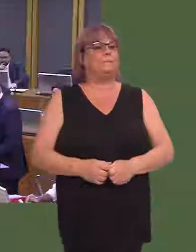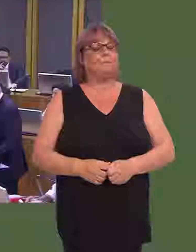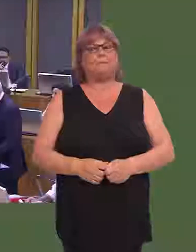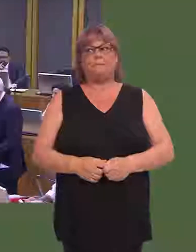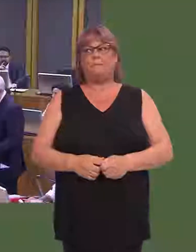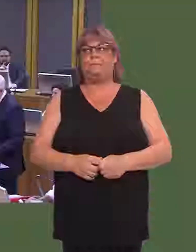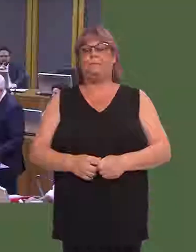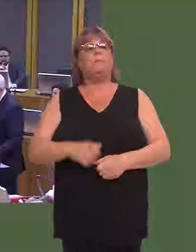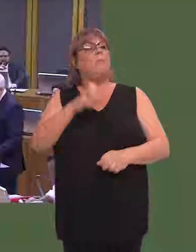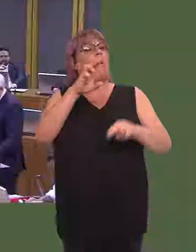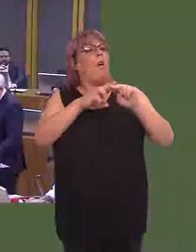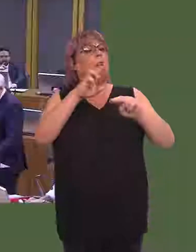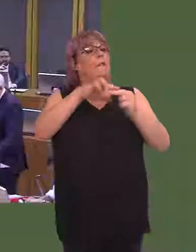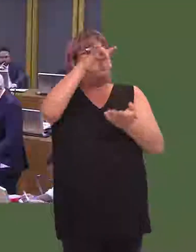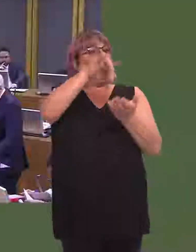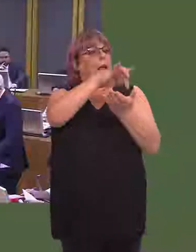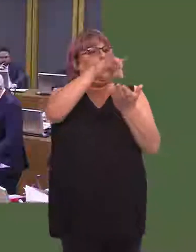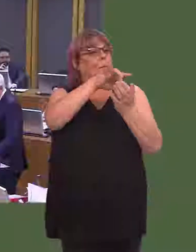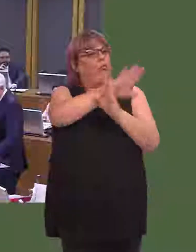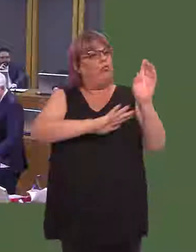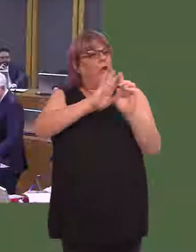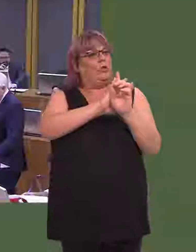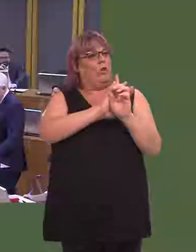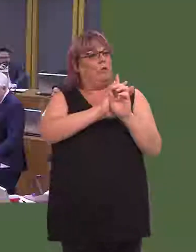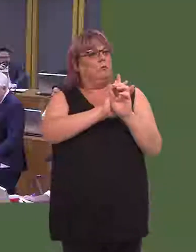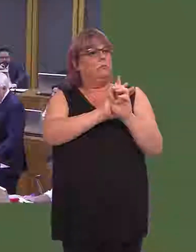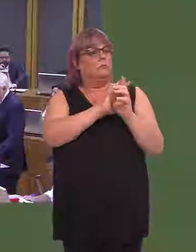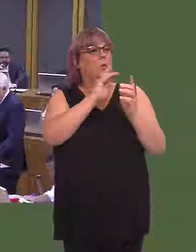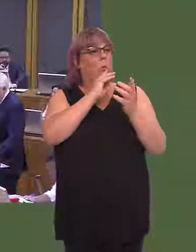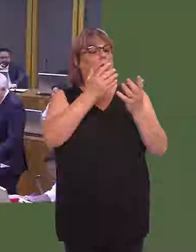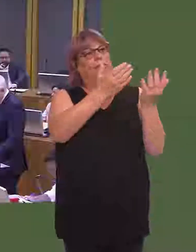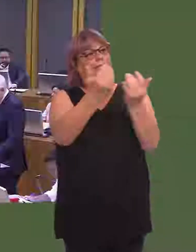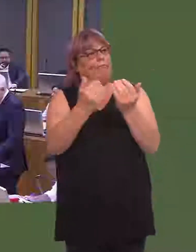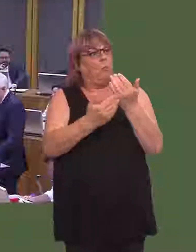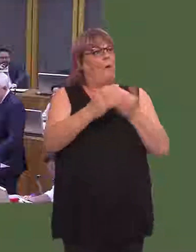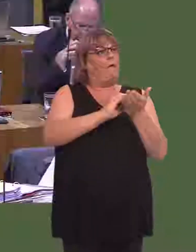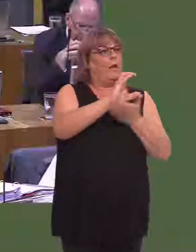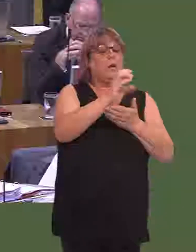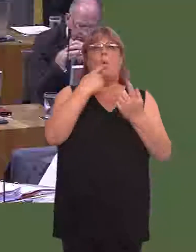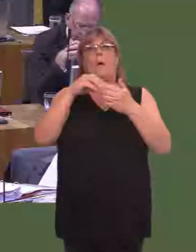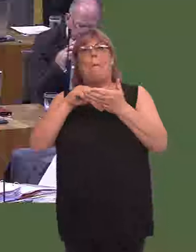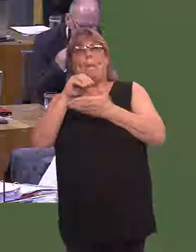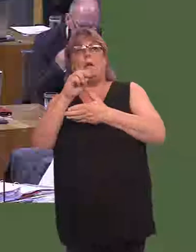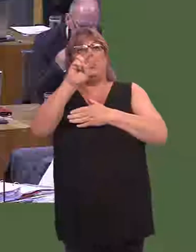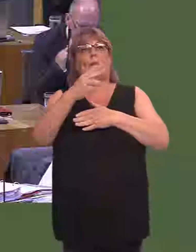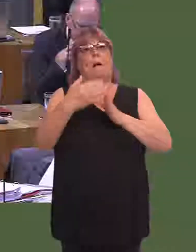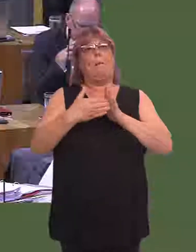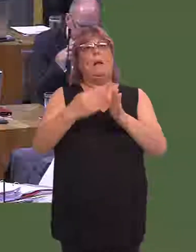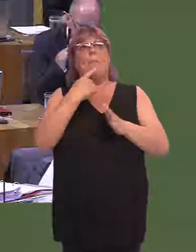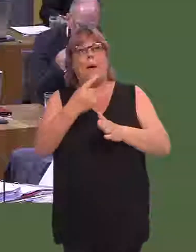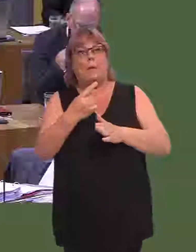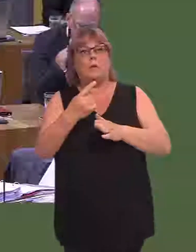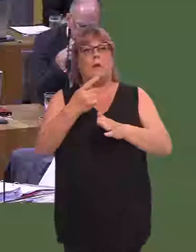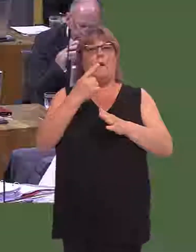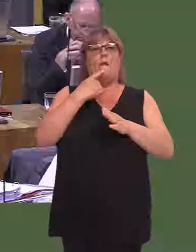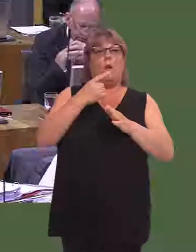course, the Cardiff Capital Region deal will help to deliver more funding for digital businesses. We provided £25 million